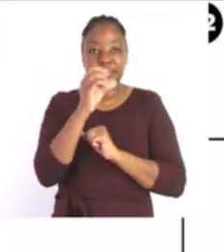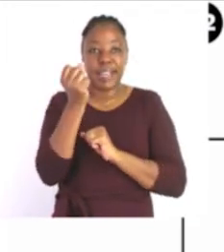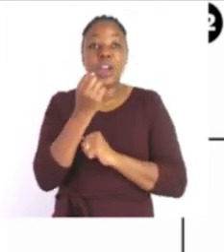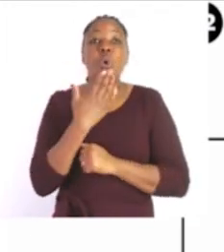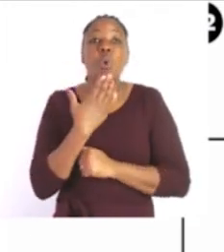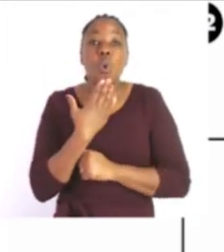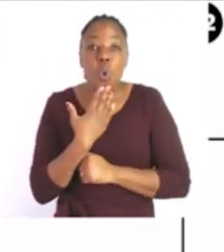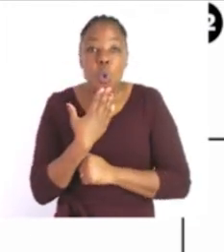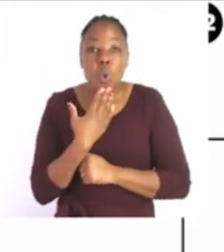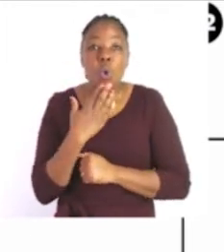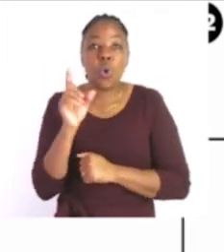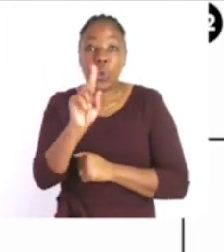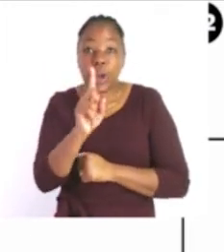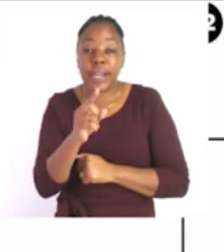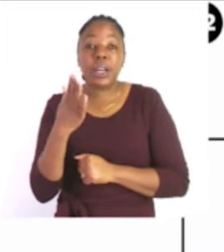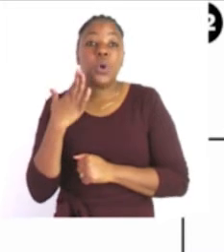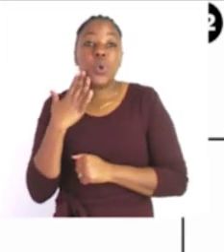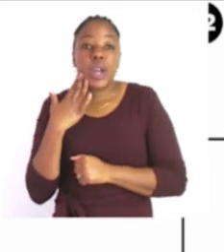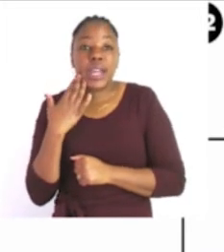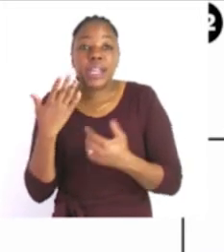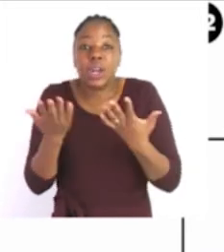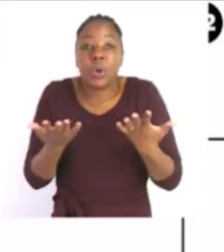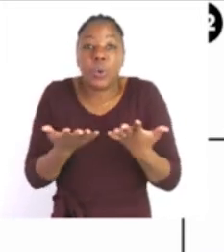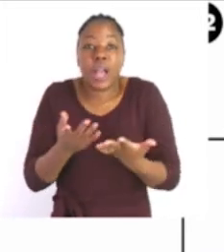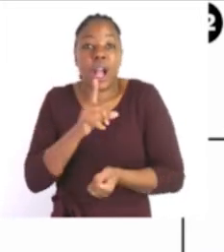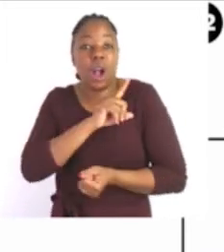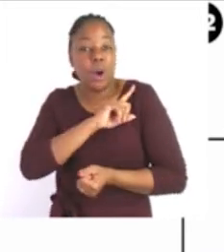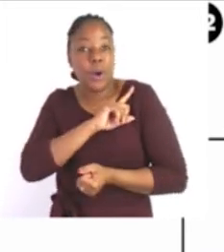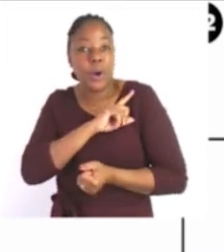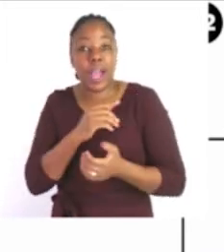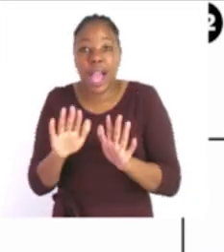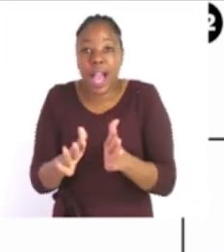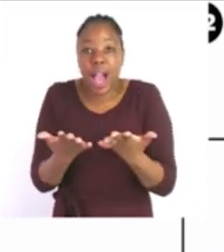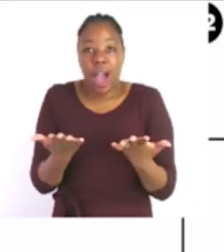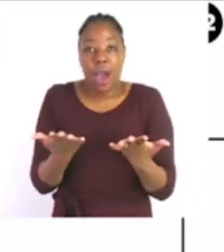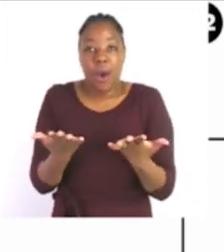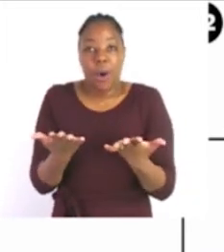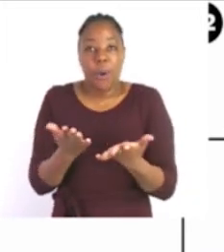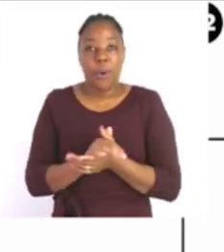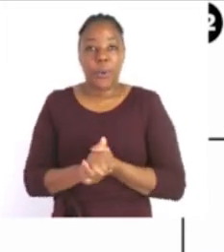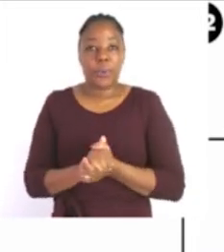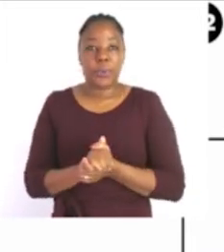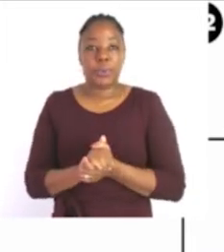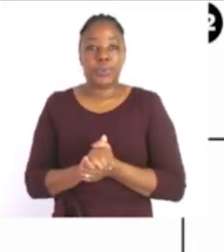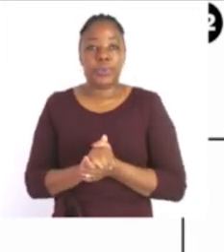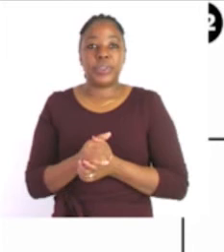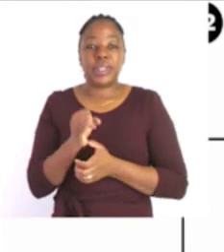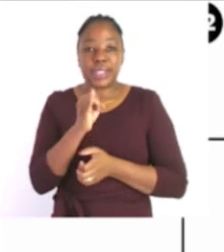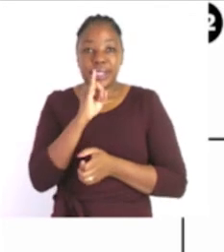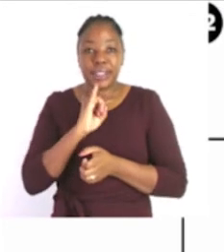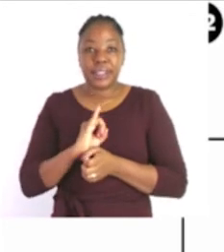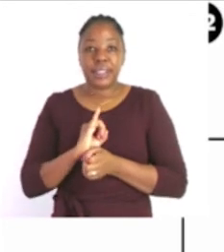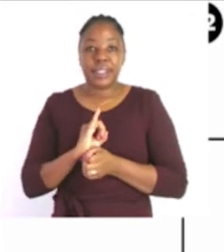what, when, where, why, and how. And it even tells us what